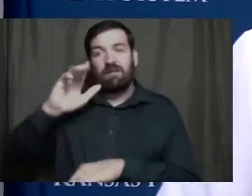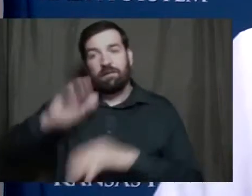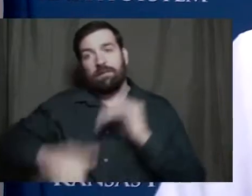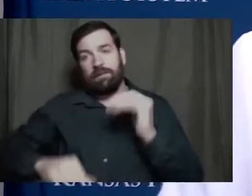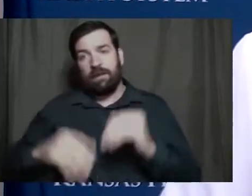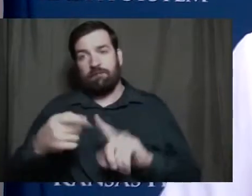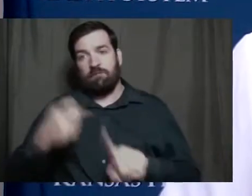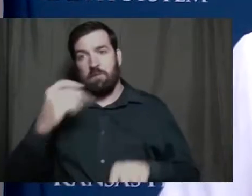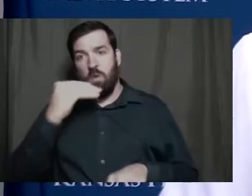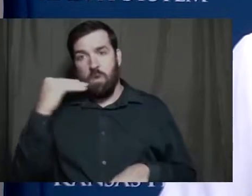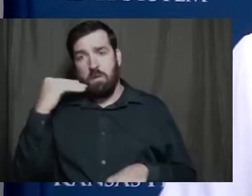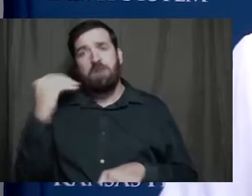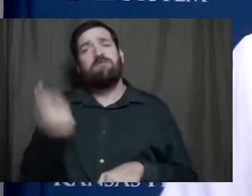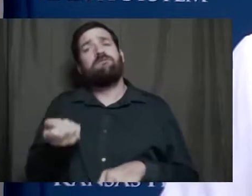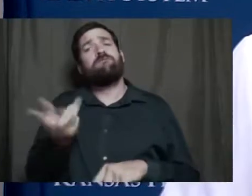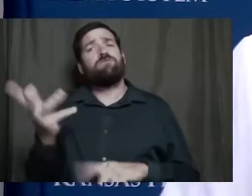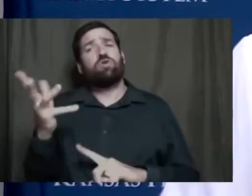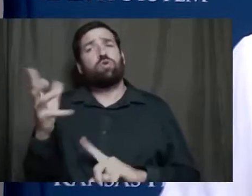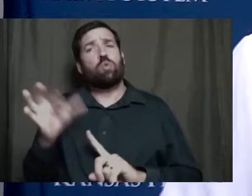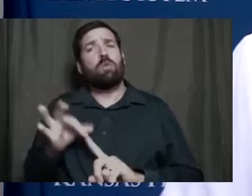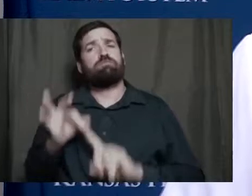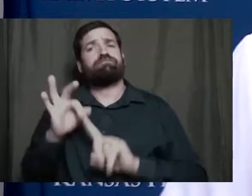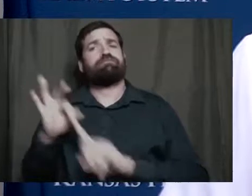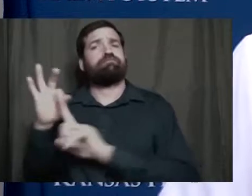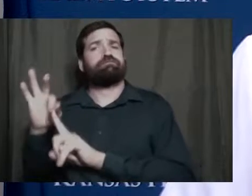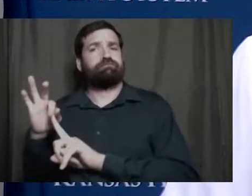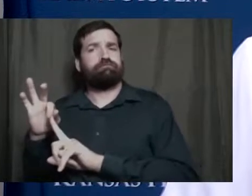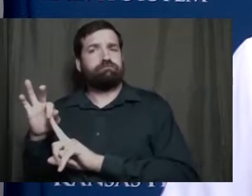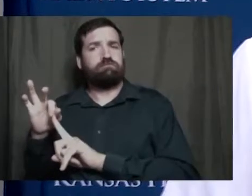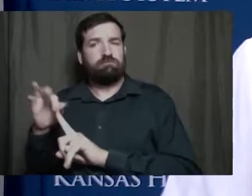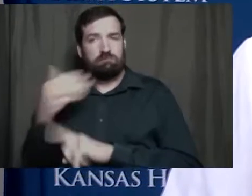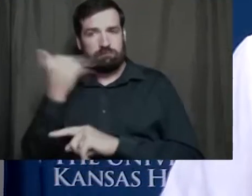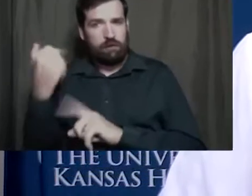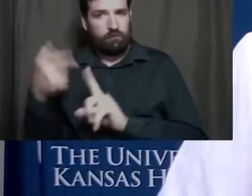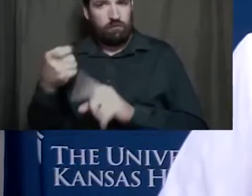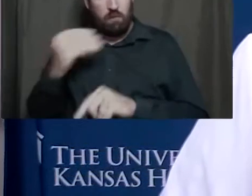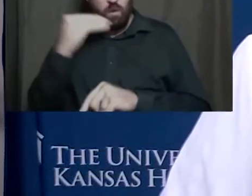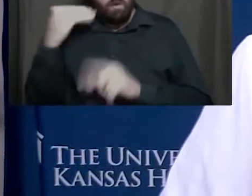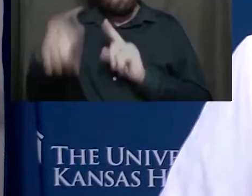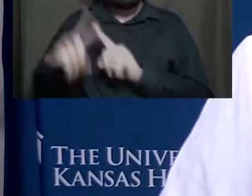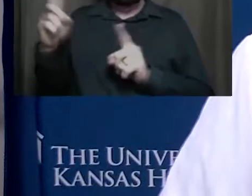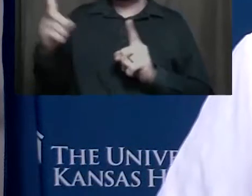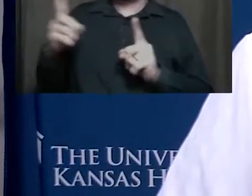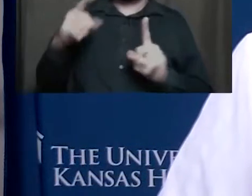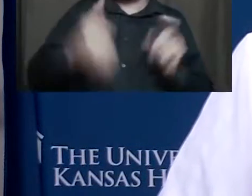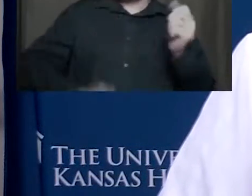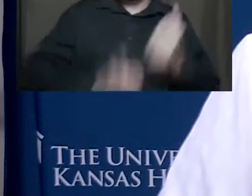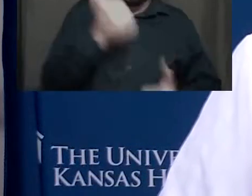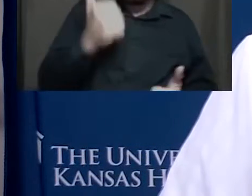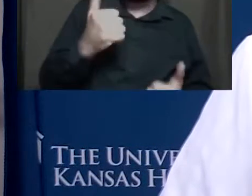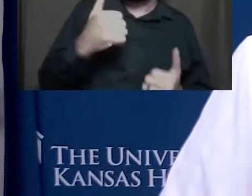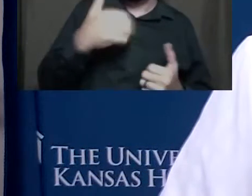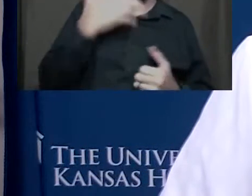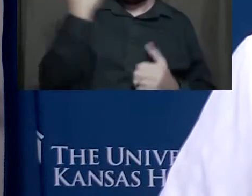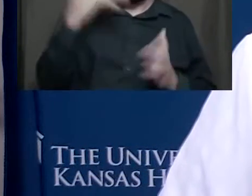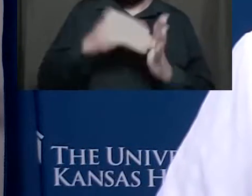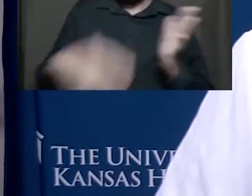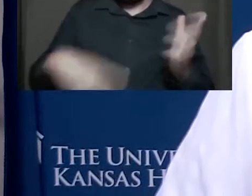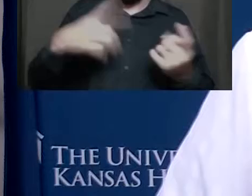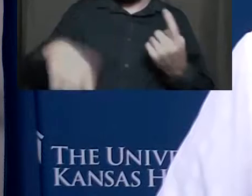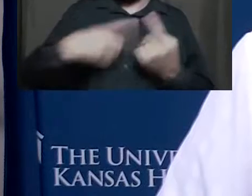online, but the vast majority of our children are going to be better students, learn more when they're in person in